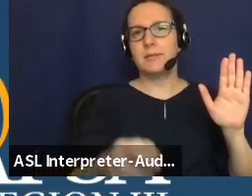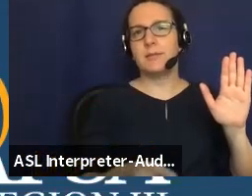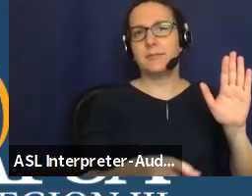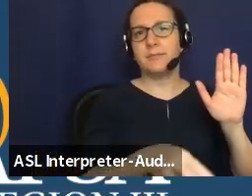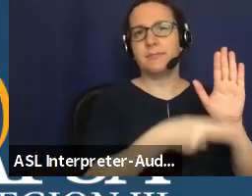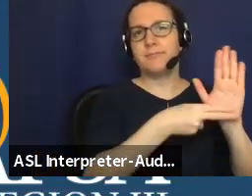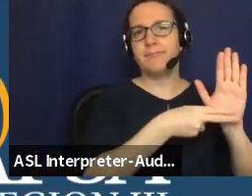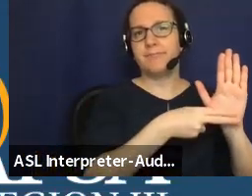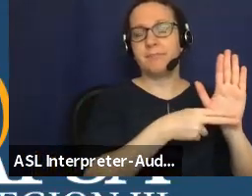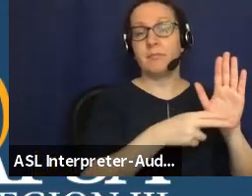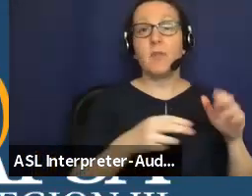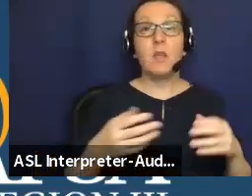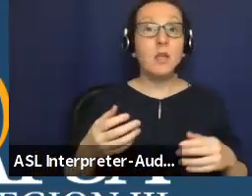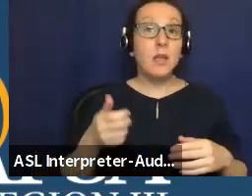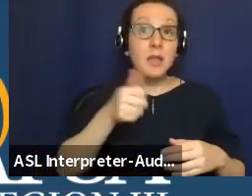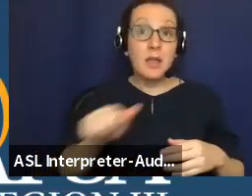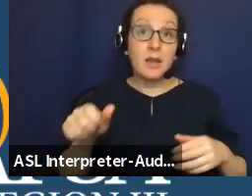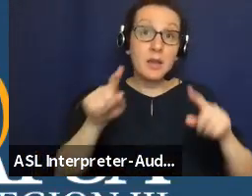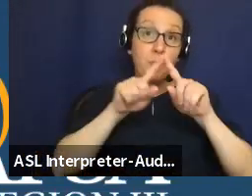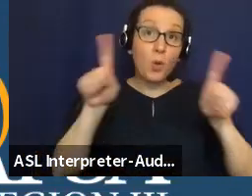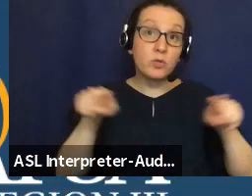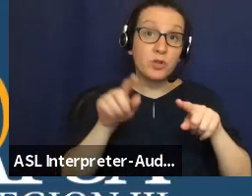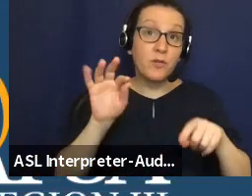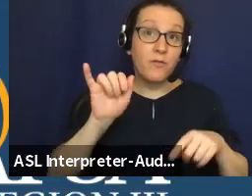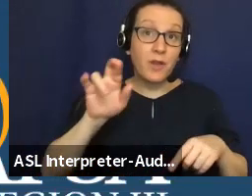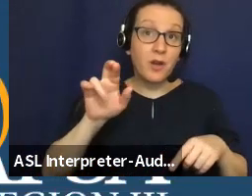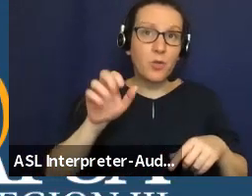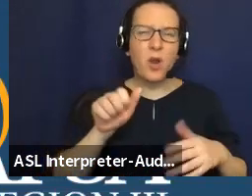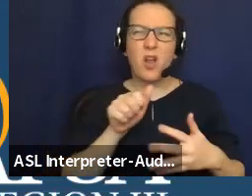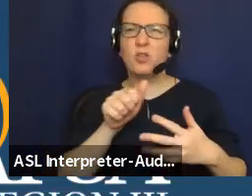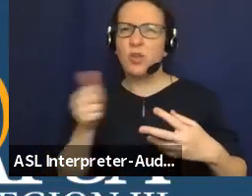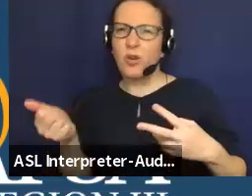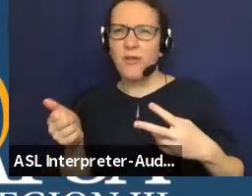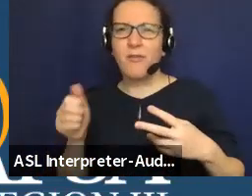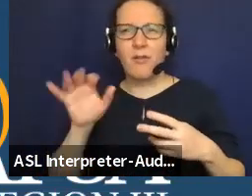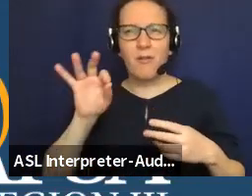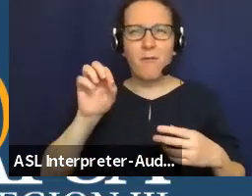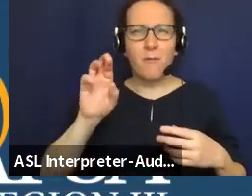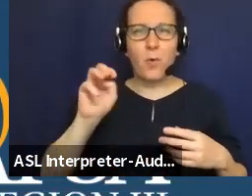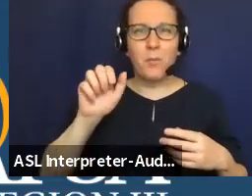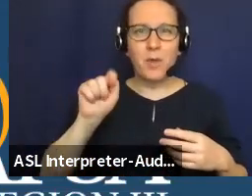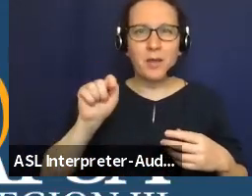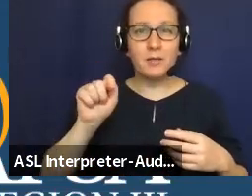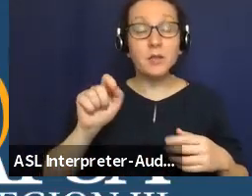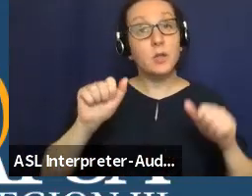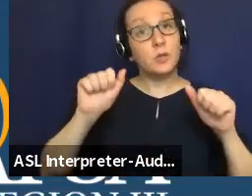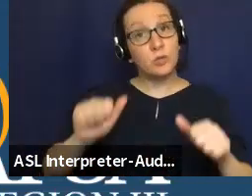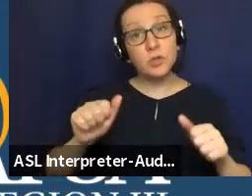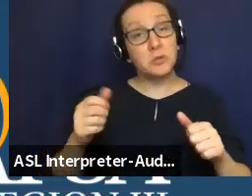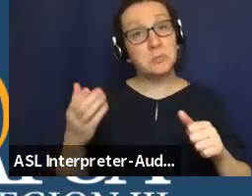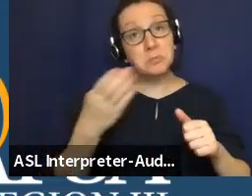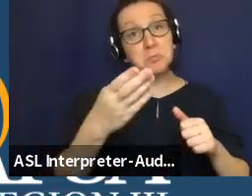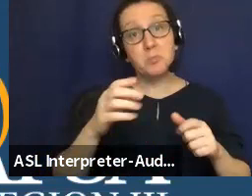an alternative format to any poster fairs or any events like that, which could be a Word document. And then ask for